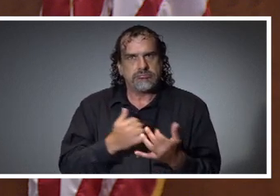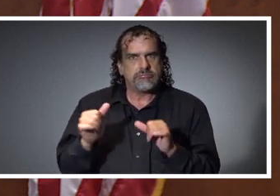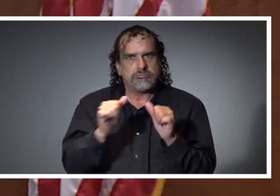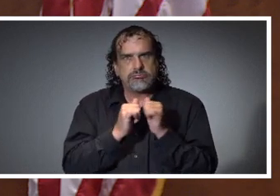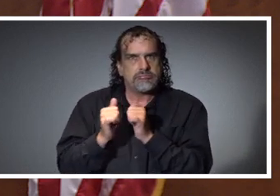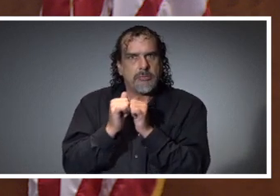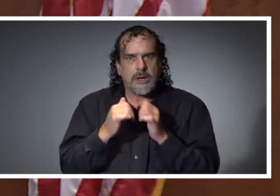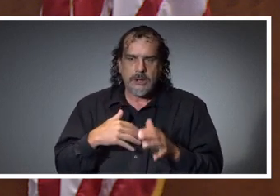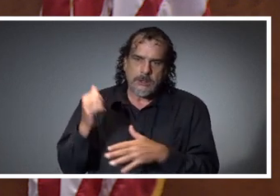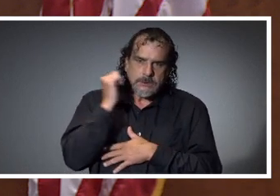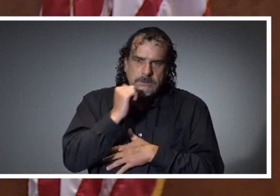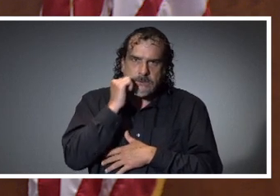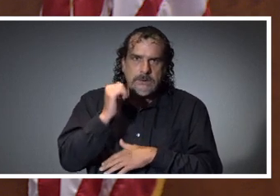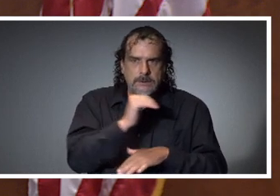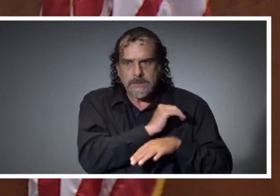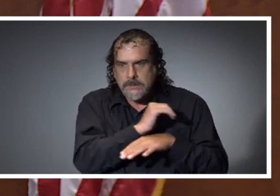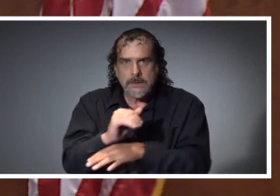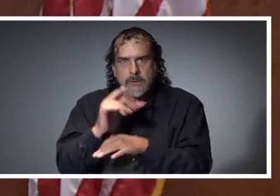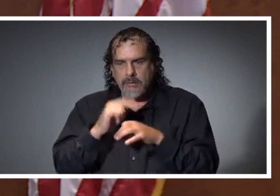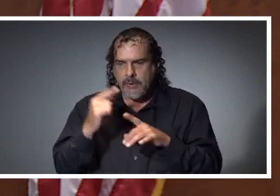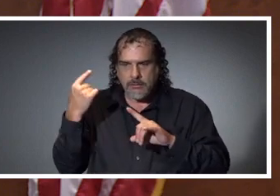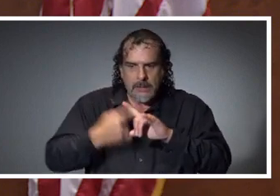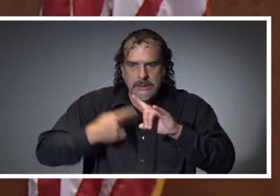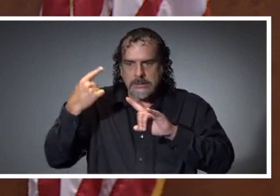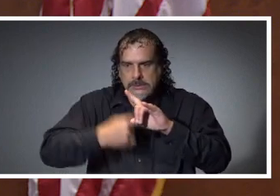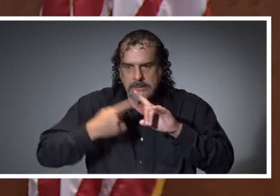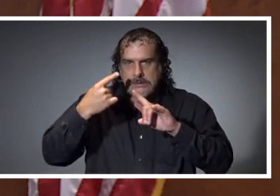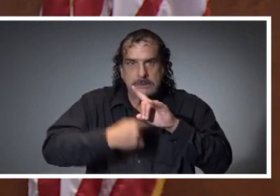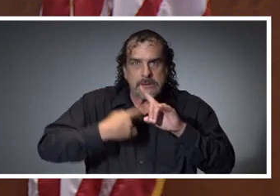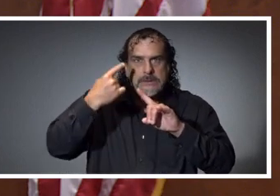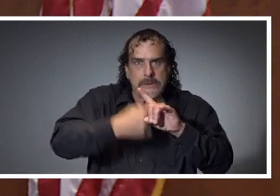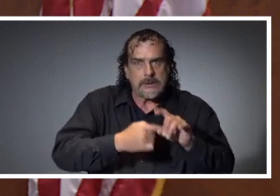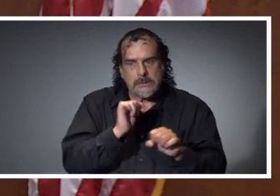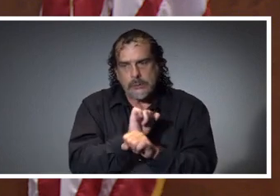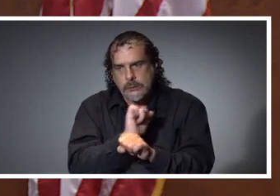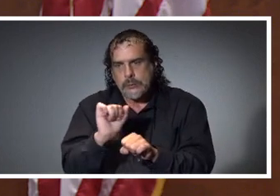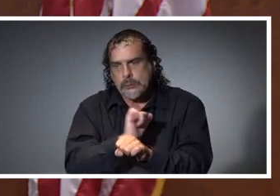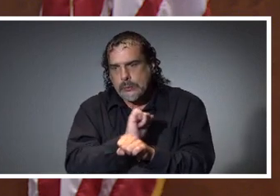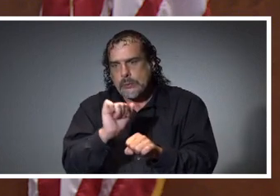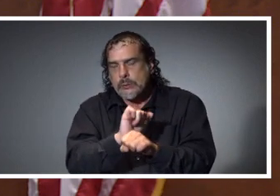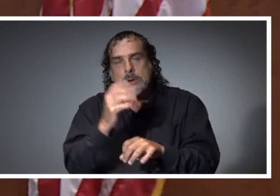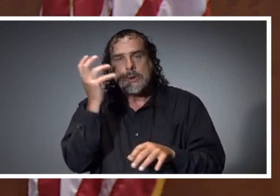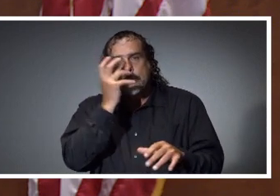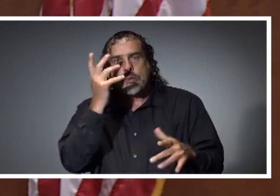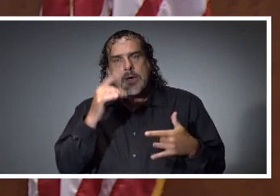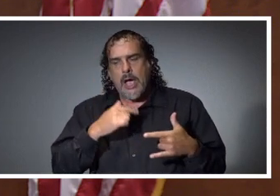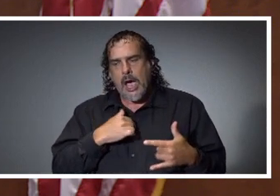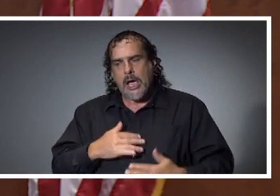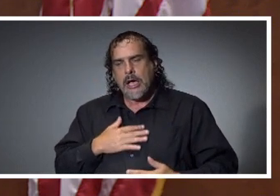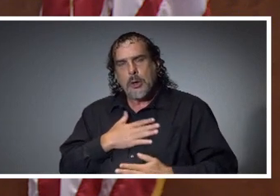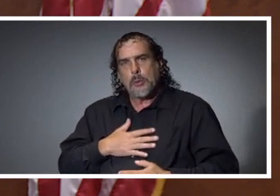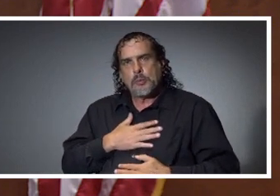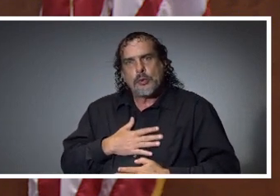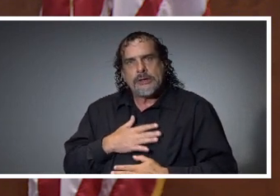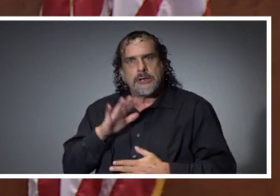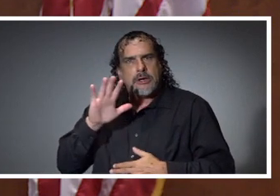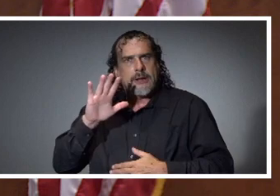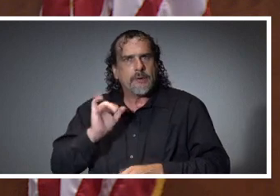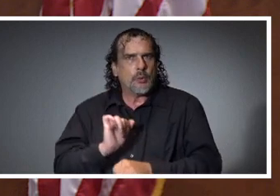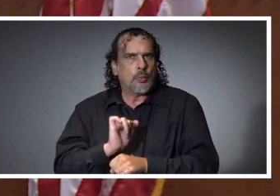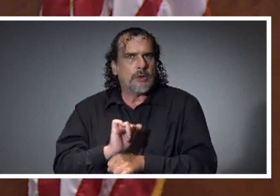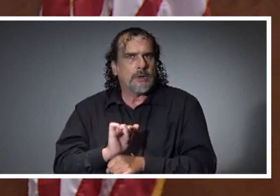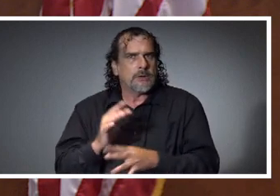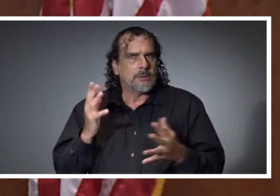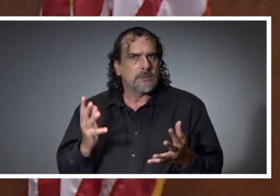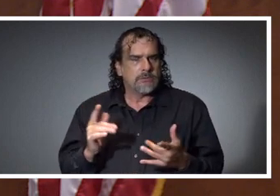have worked day and night for months and months and months on end, and I certainly appreciate their efforts. It means an awful